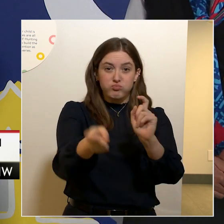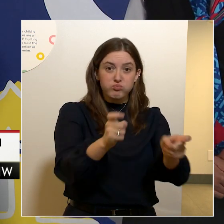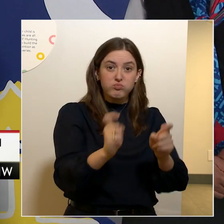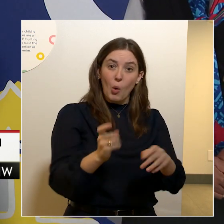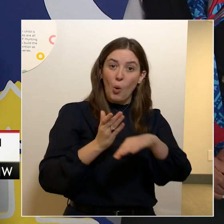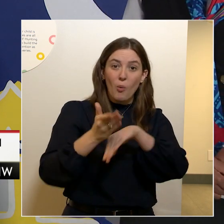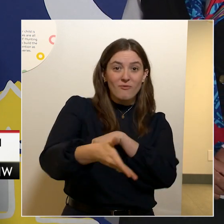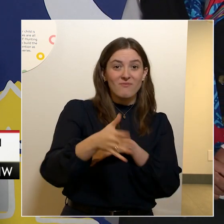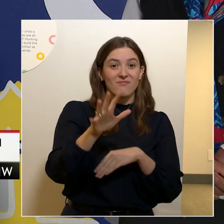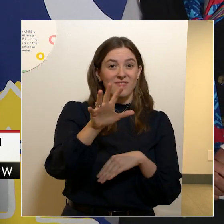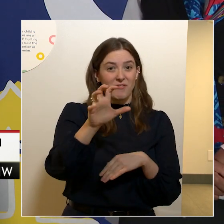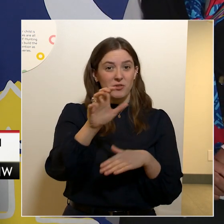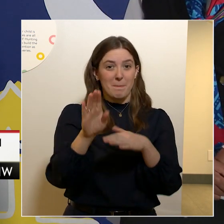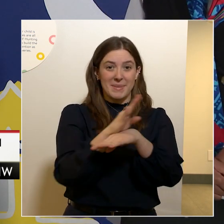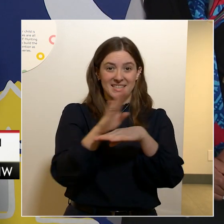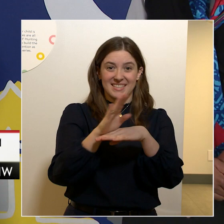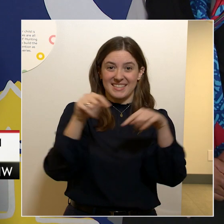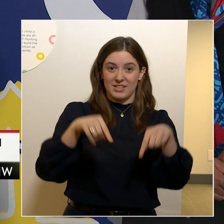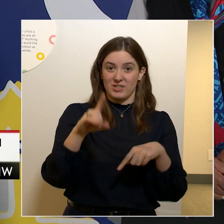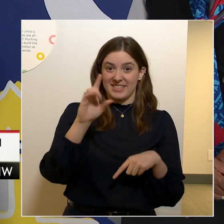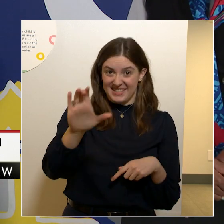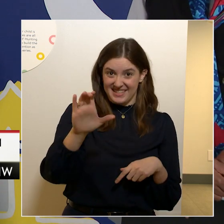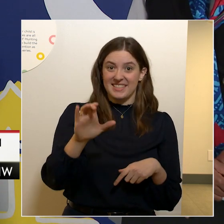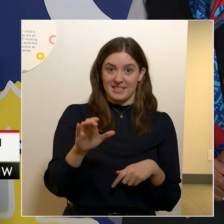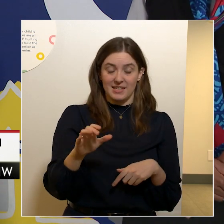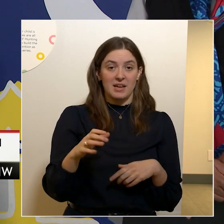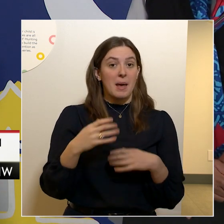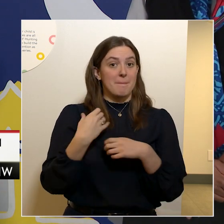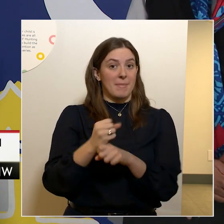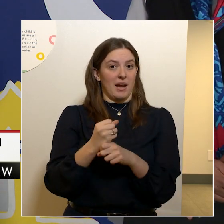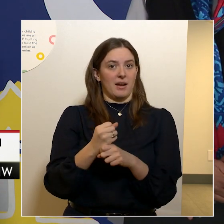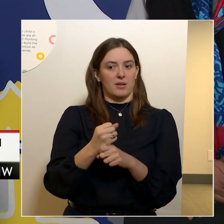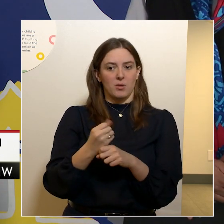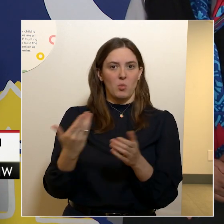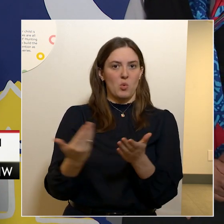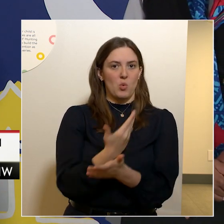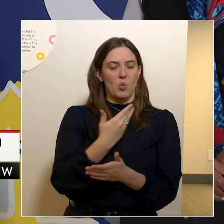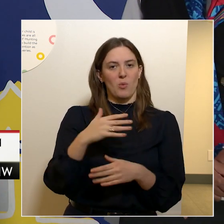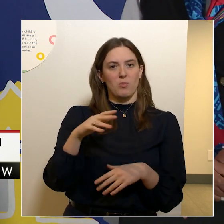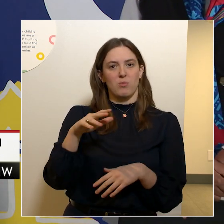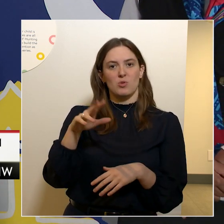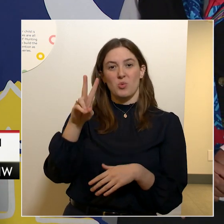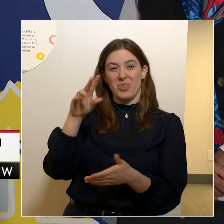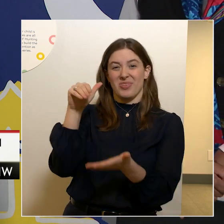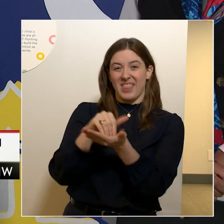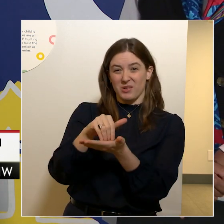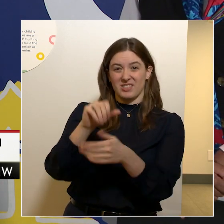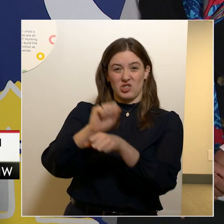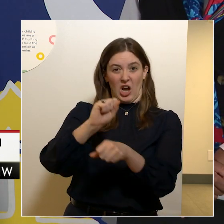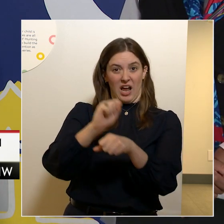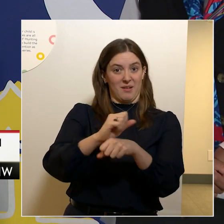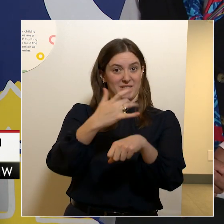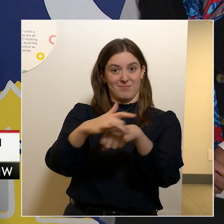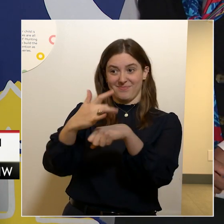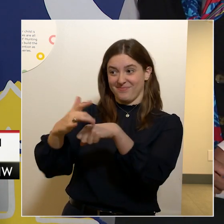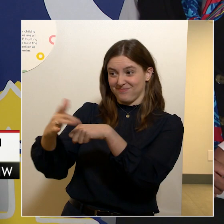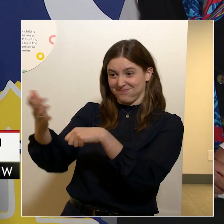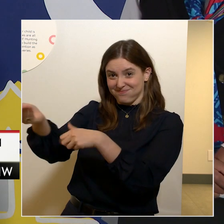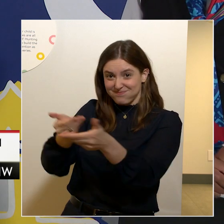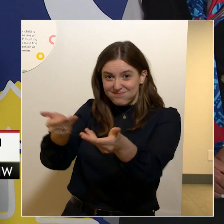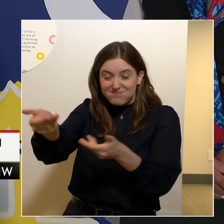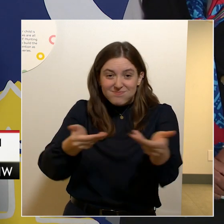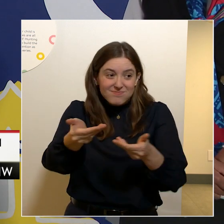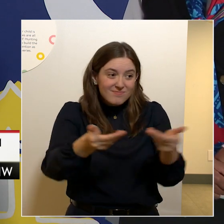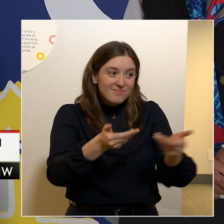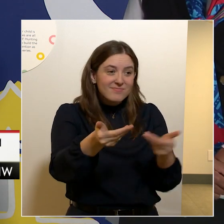businesses across the district, creating more than 2,000 jobs for DC residents. This is the power when the district